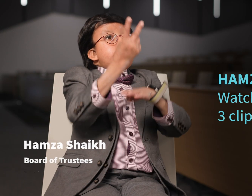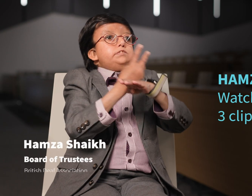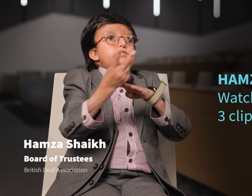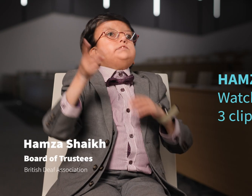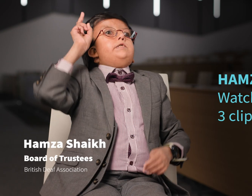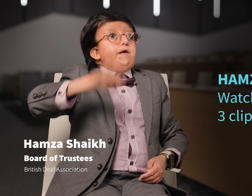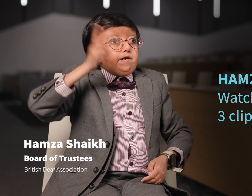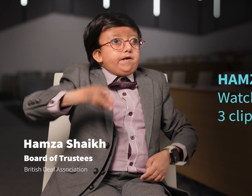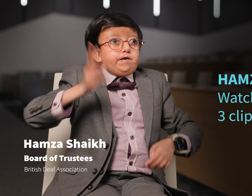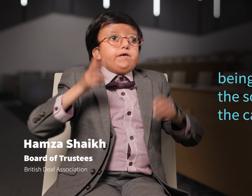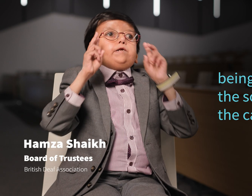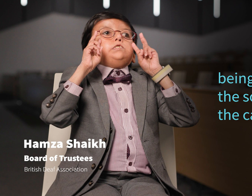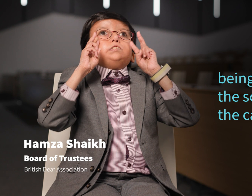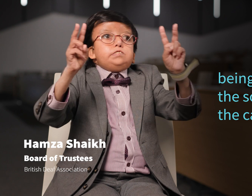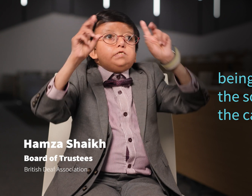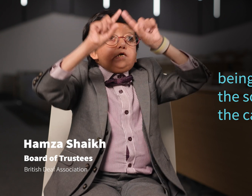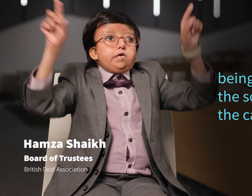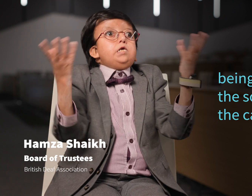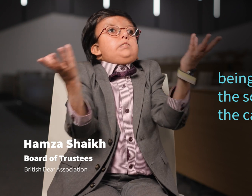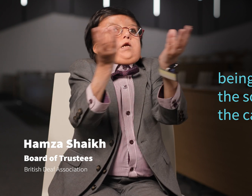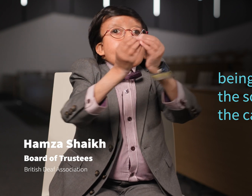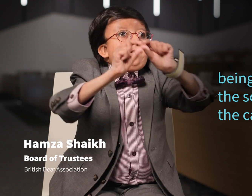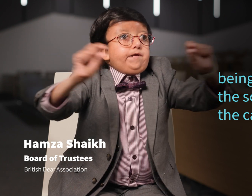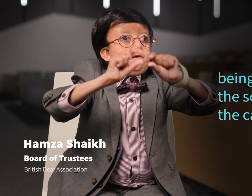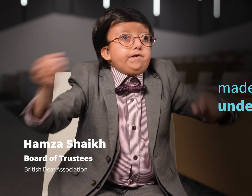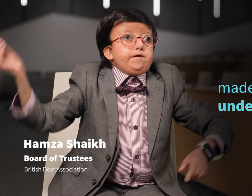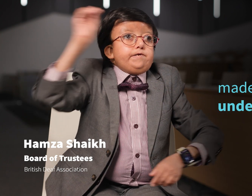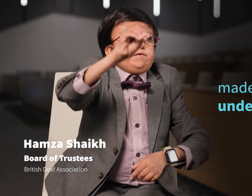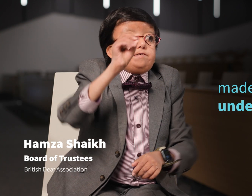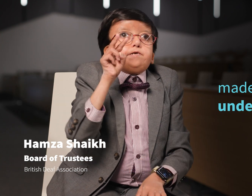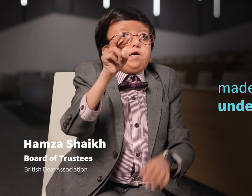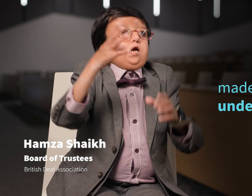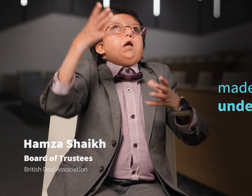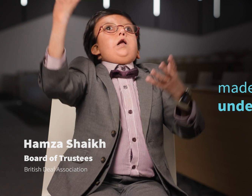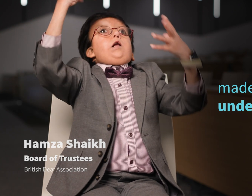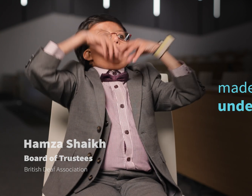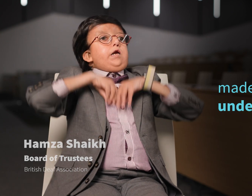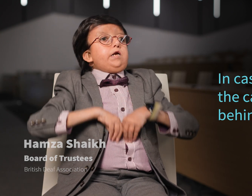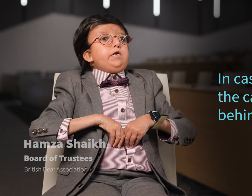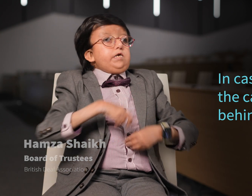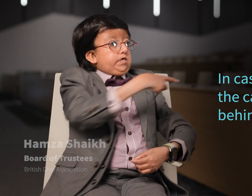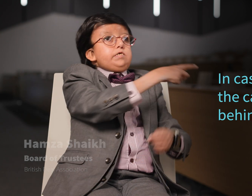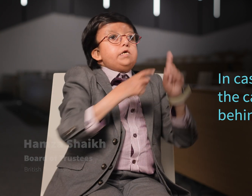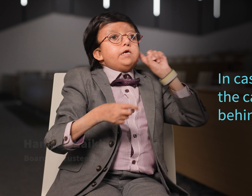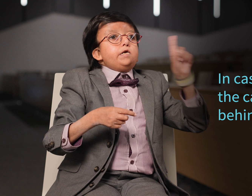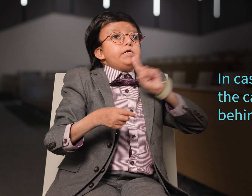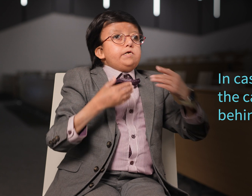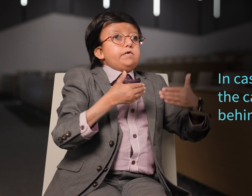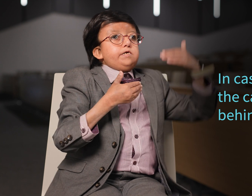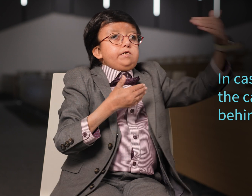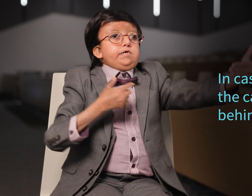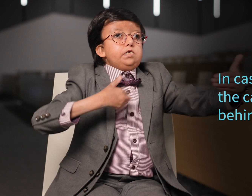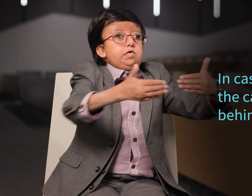Watching the 3 clips again, being able to see the screen with the captions made everything understandable. In cases where the captions